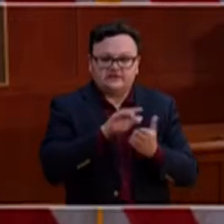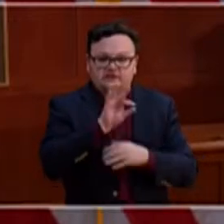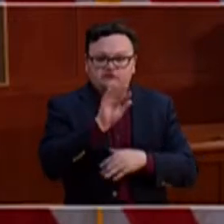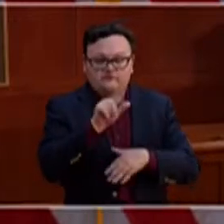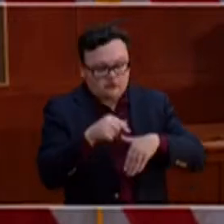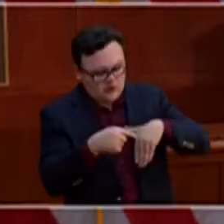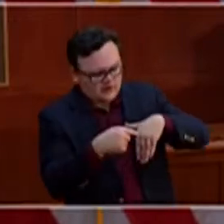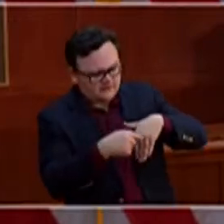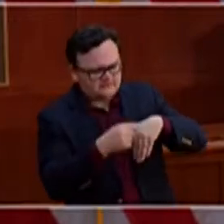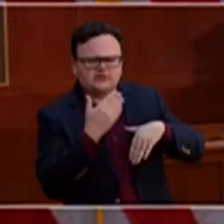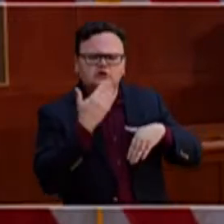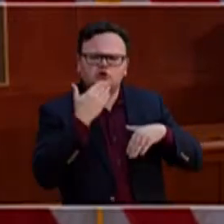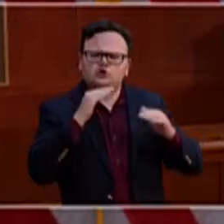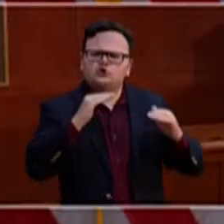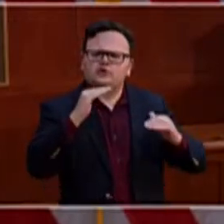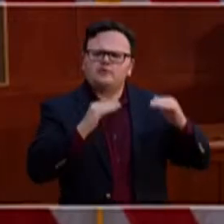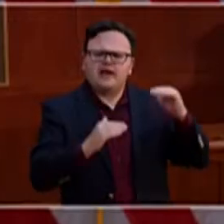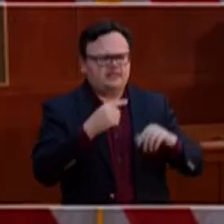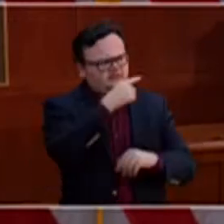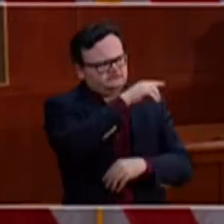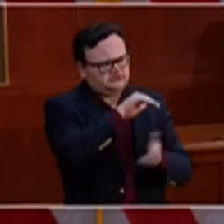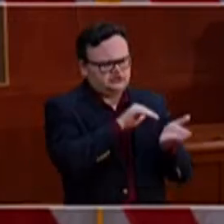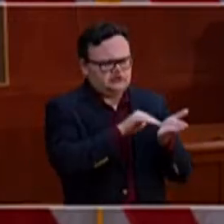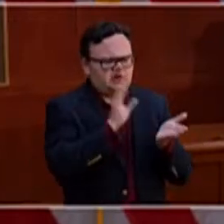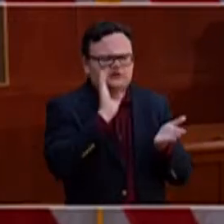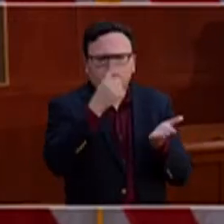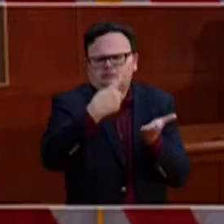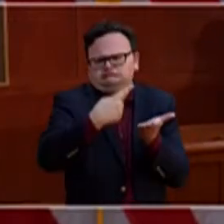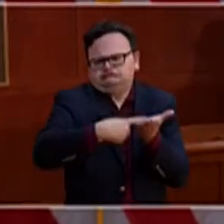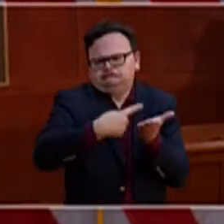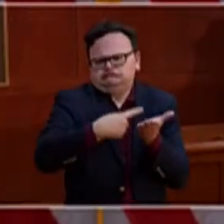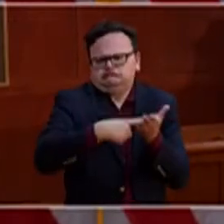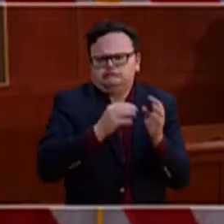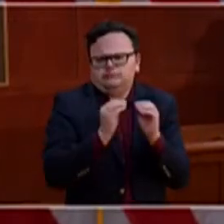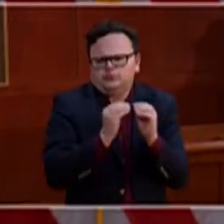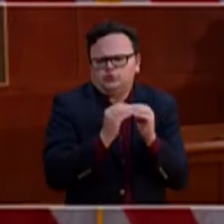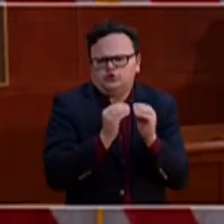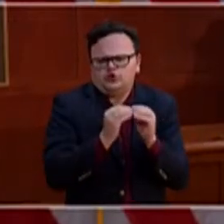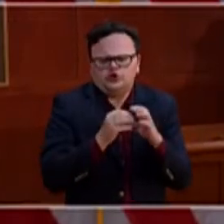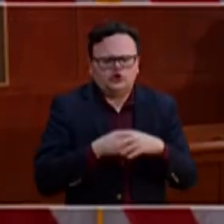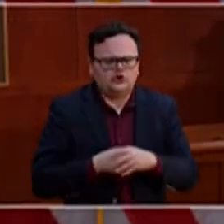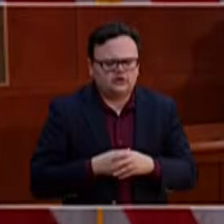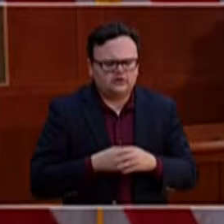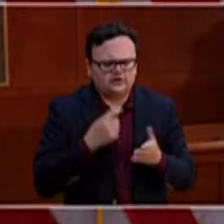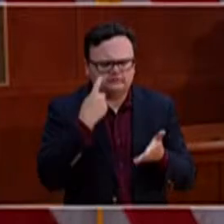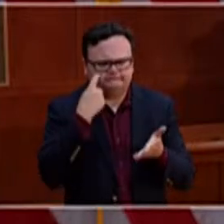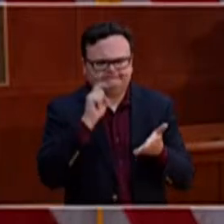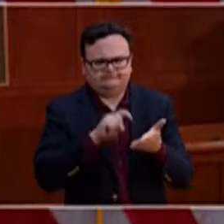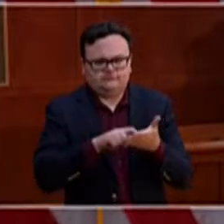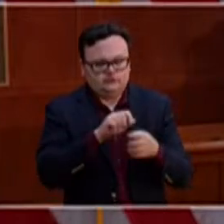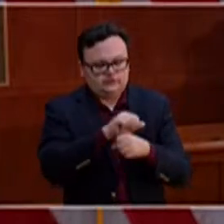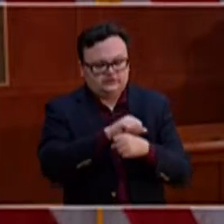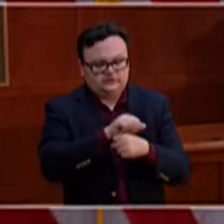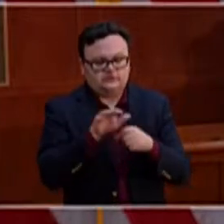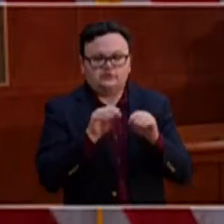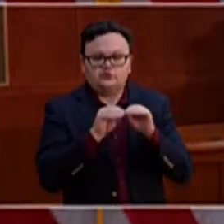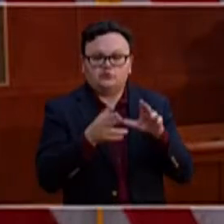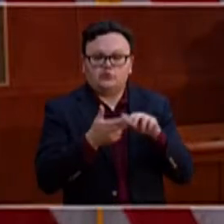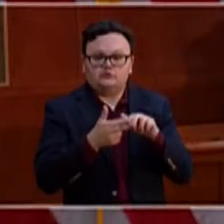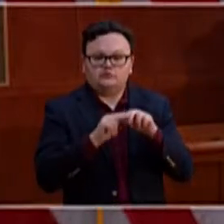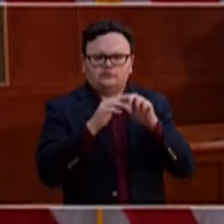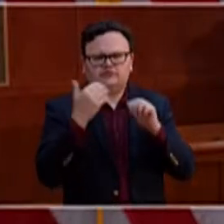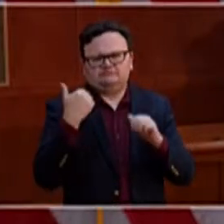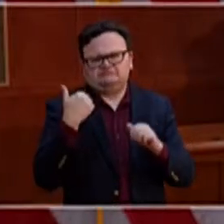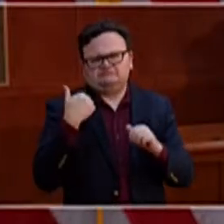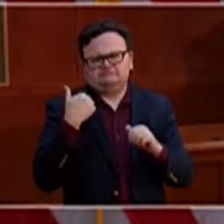balance there. I think the physicians will talk about, we saw as the prevalence was increasing in late